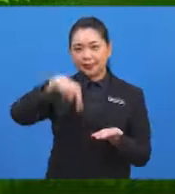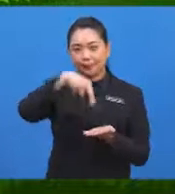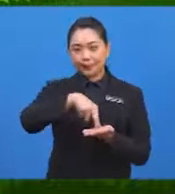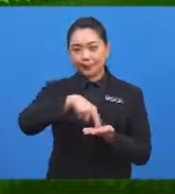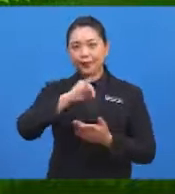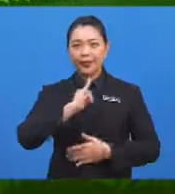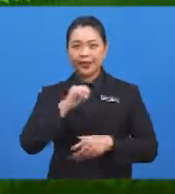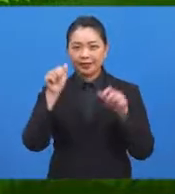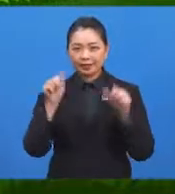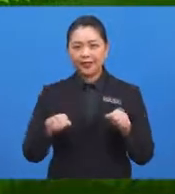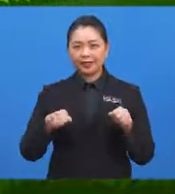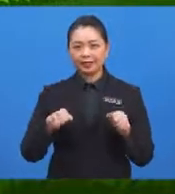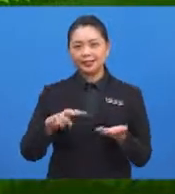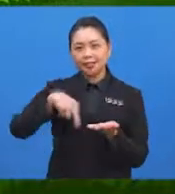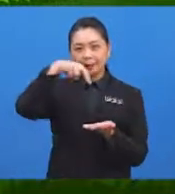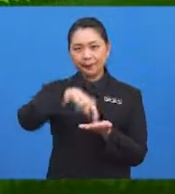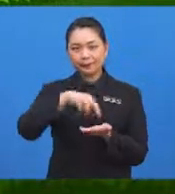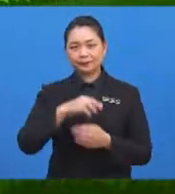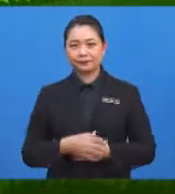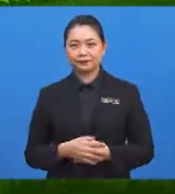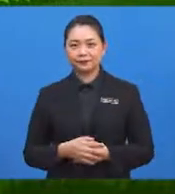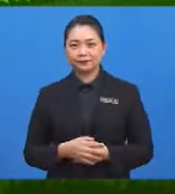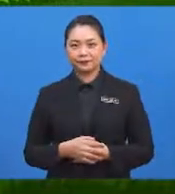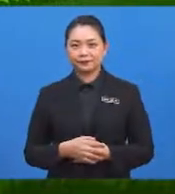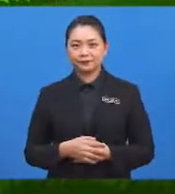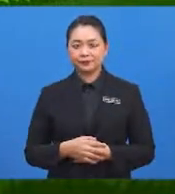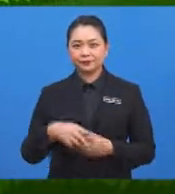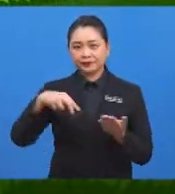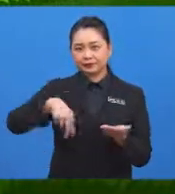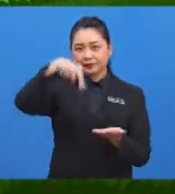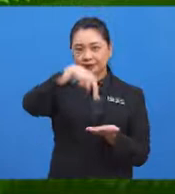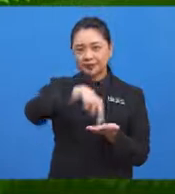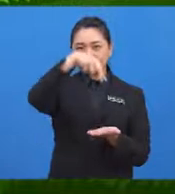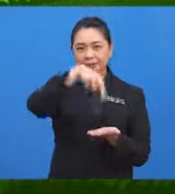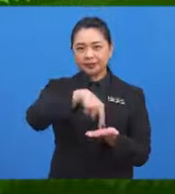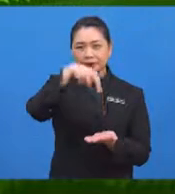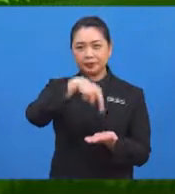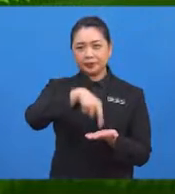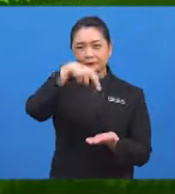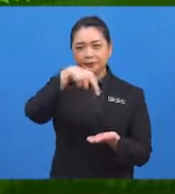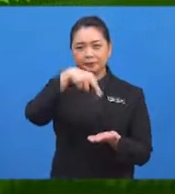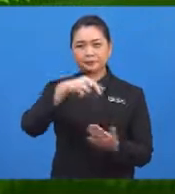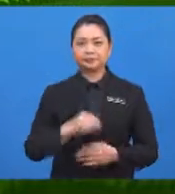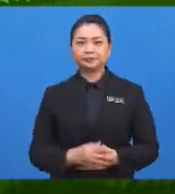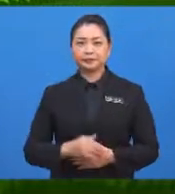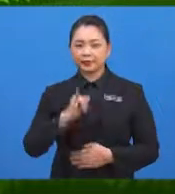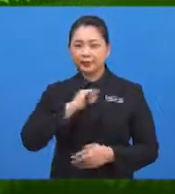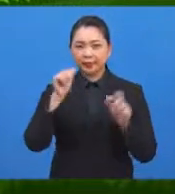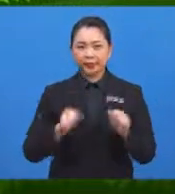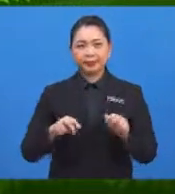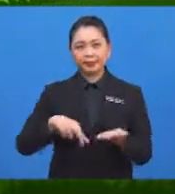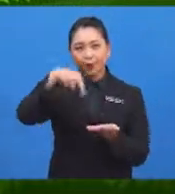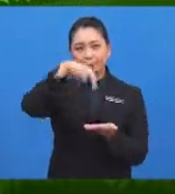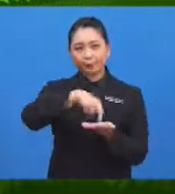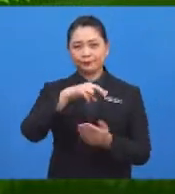Jump, I can jump. Jump, I can jump. Jump, jump, jump, jump, jump, jump, jump, I